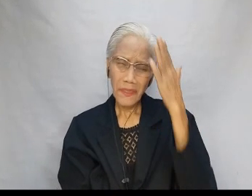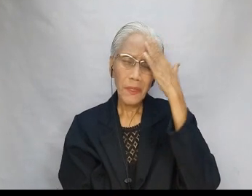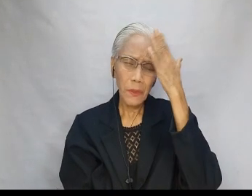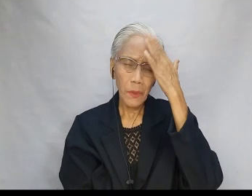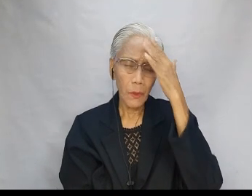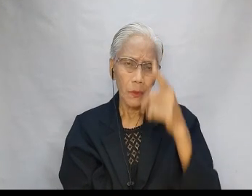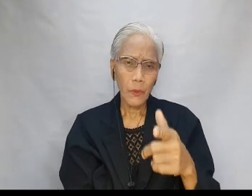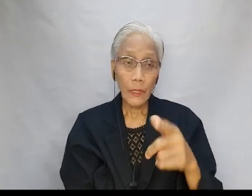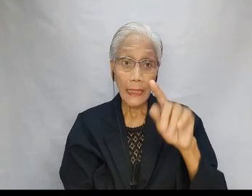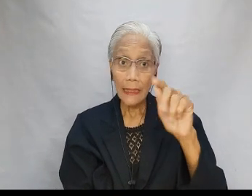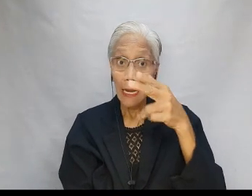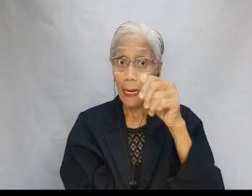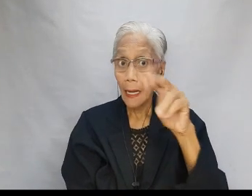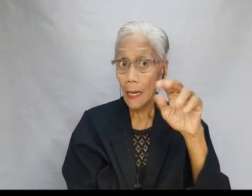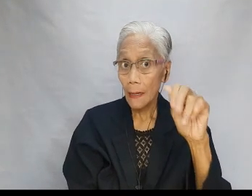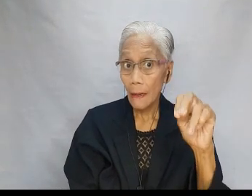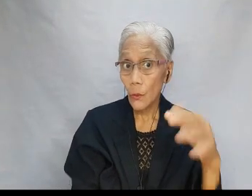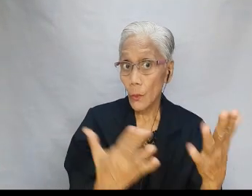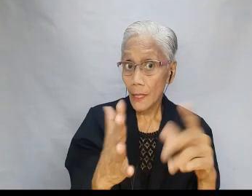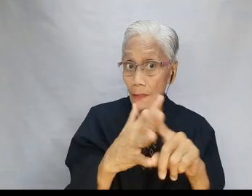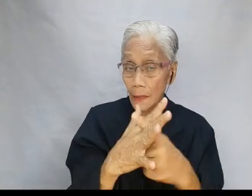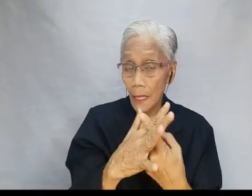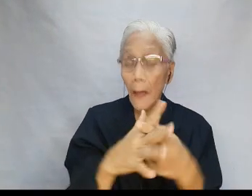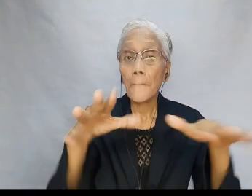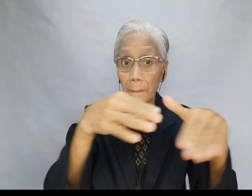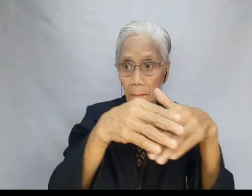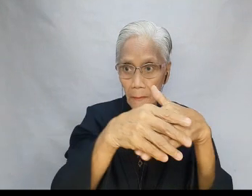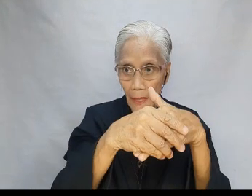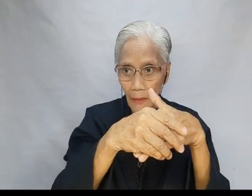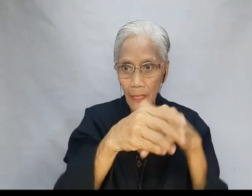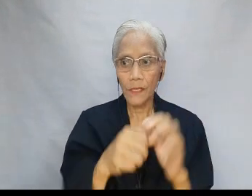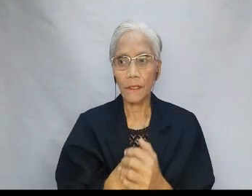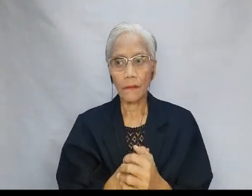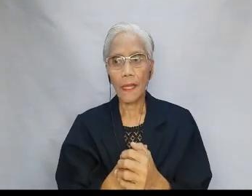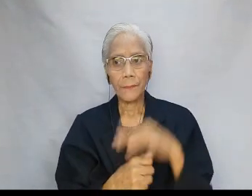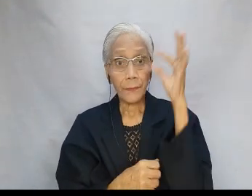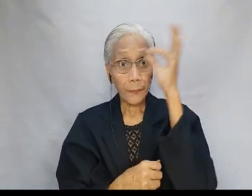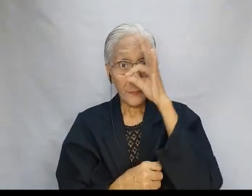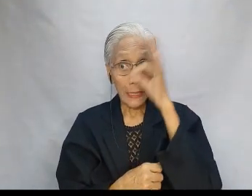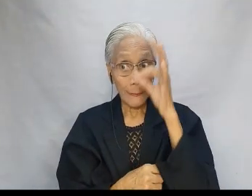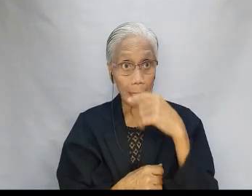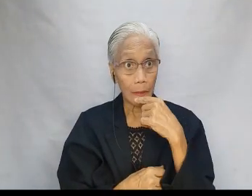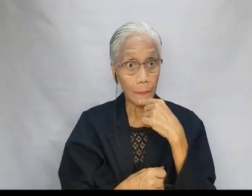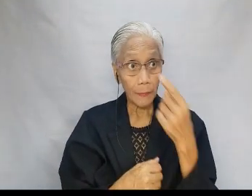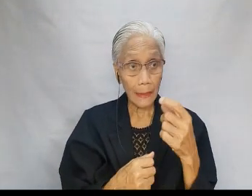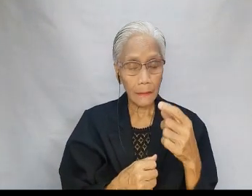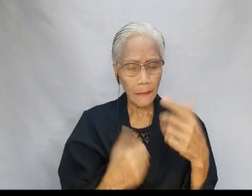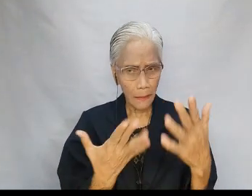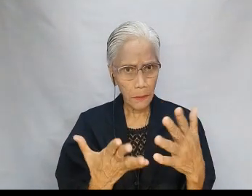And you know, tahanan starts with marriage. The Filipino phrase is lumagay sa